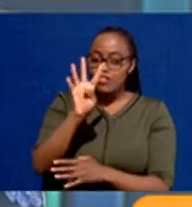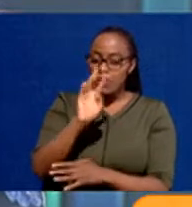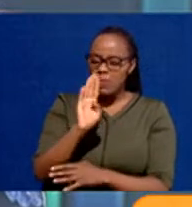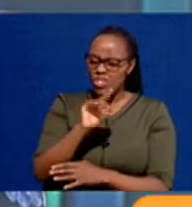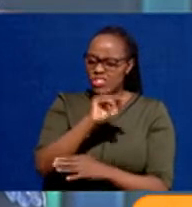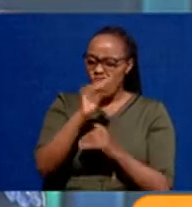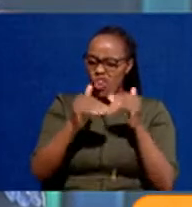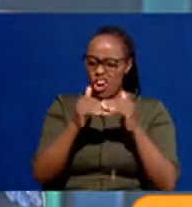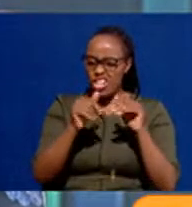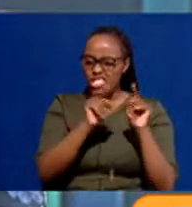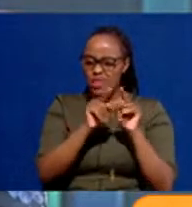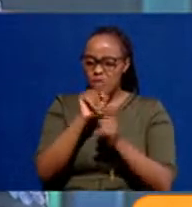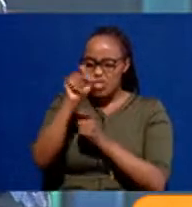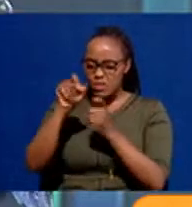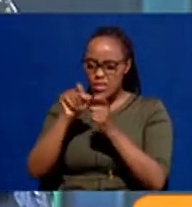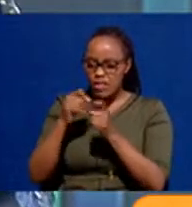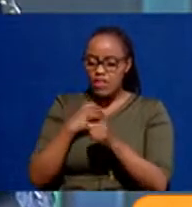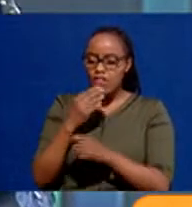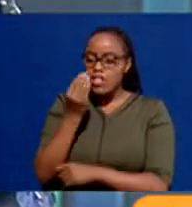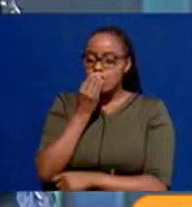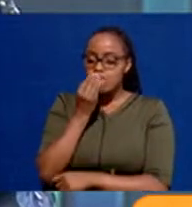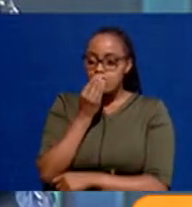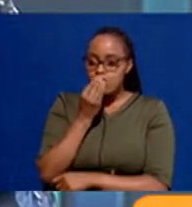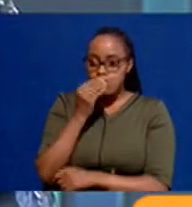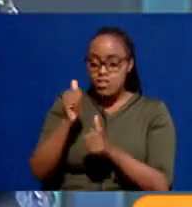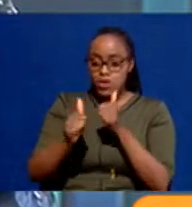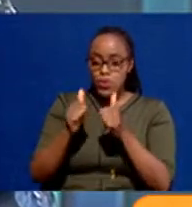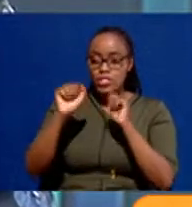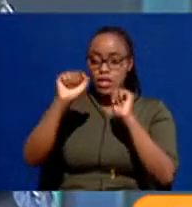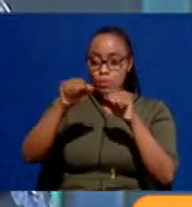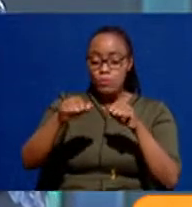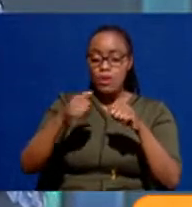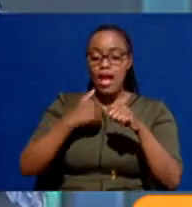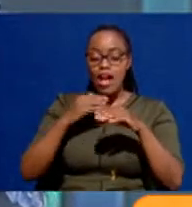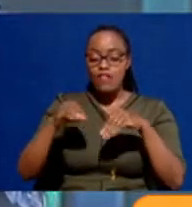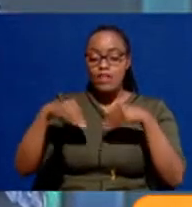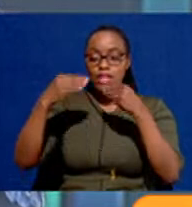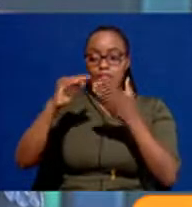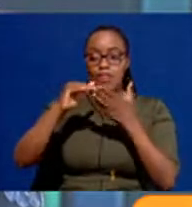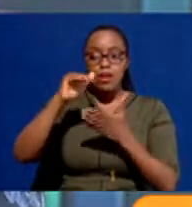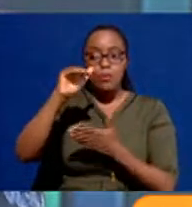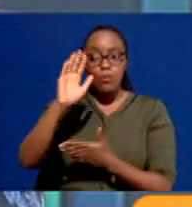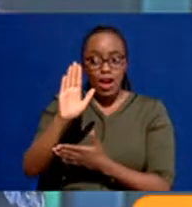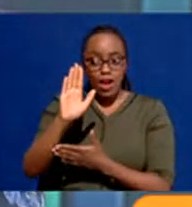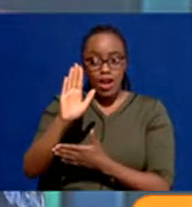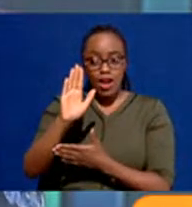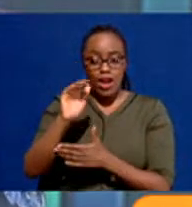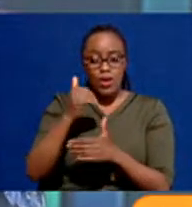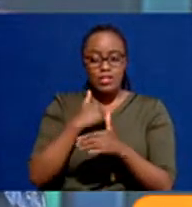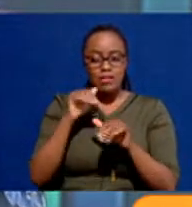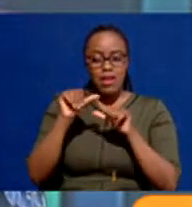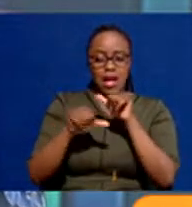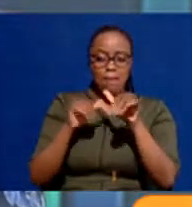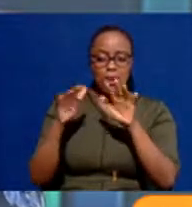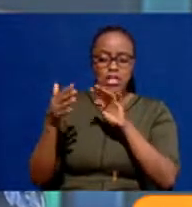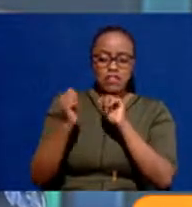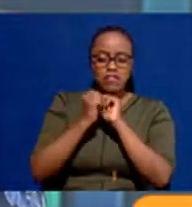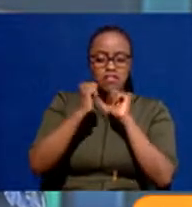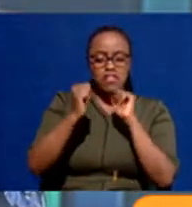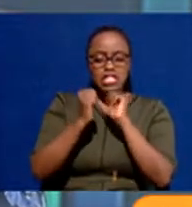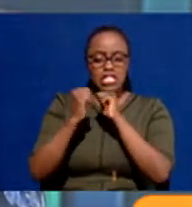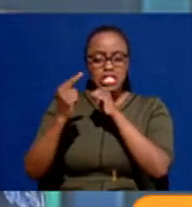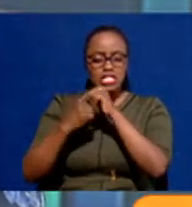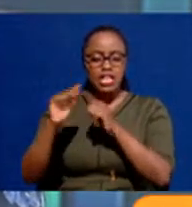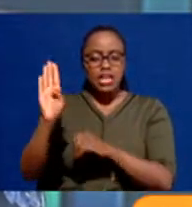I have to get the specific number, but the food commodities is where we've given a lot more, to the tune of around 15,